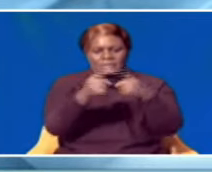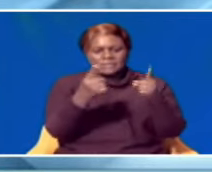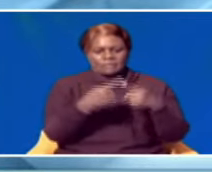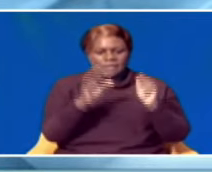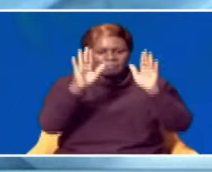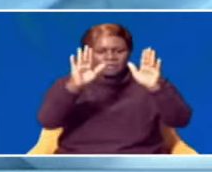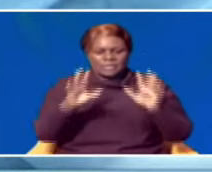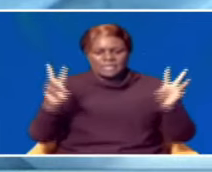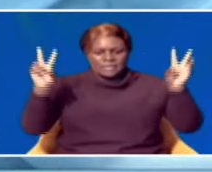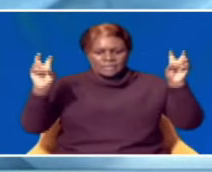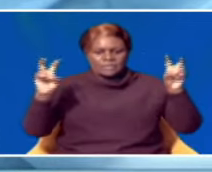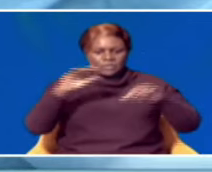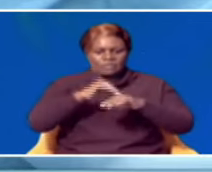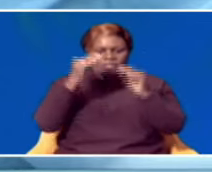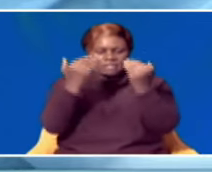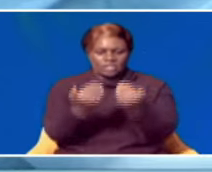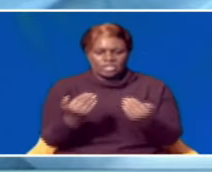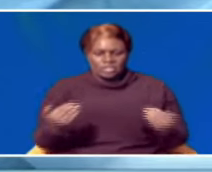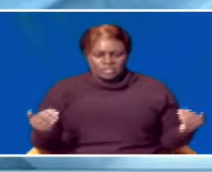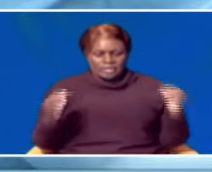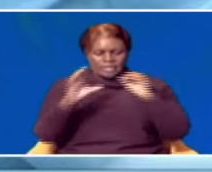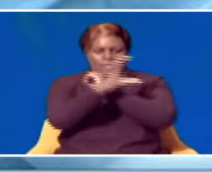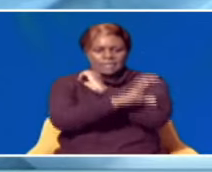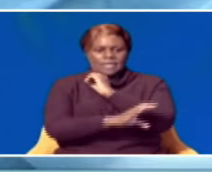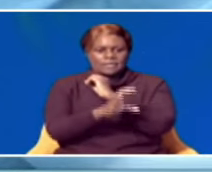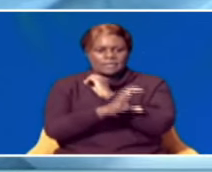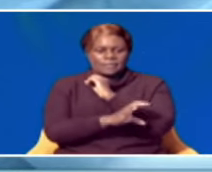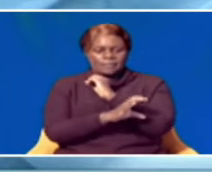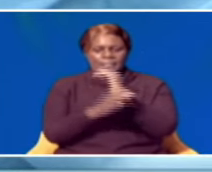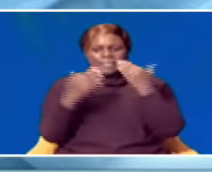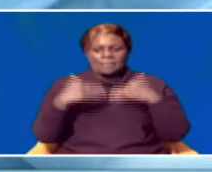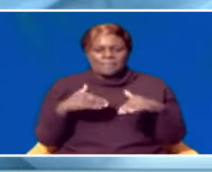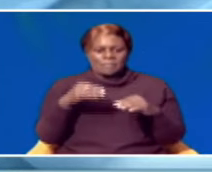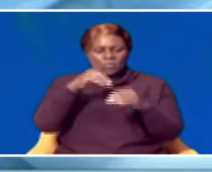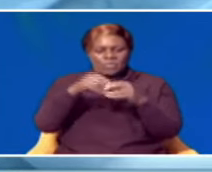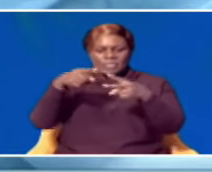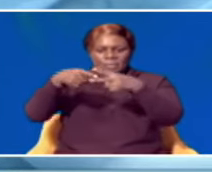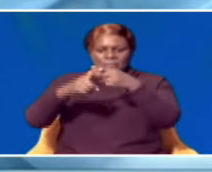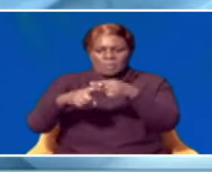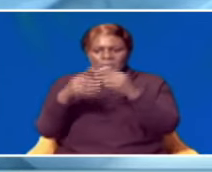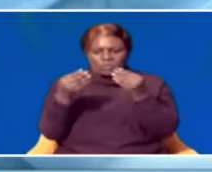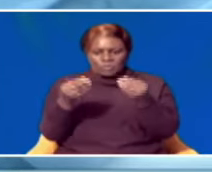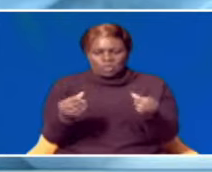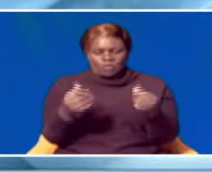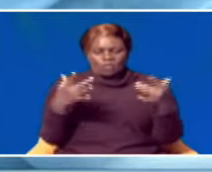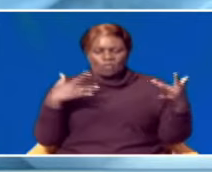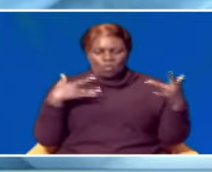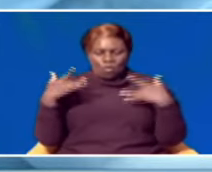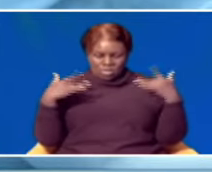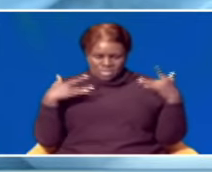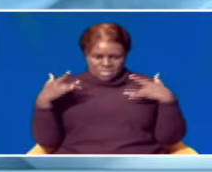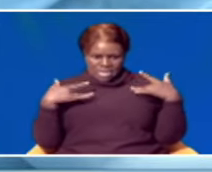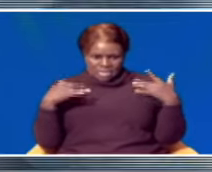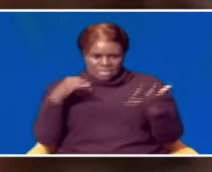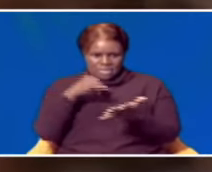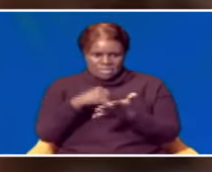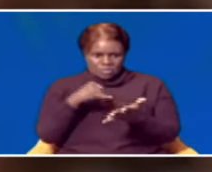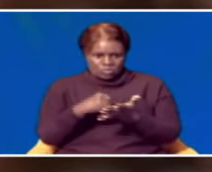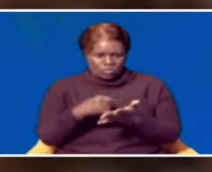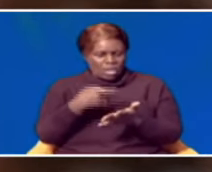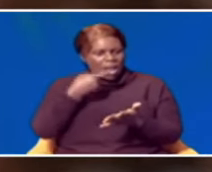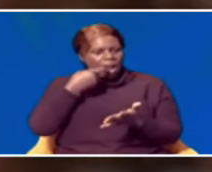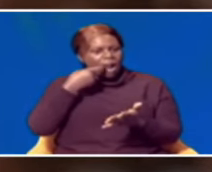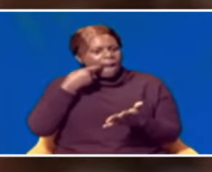critical issues affecting children in the country. Stakeholders in the industry addressed various concerns, including drug